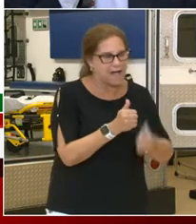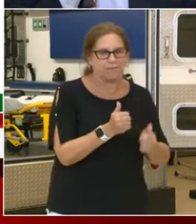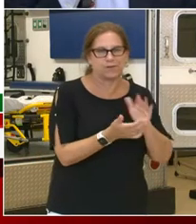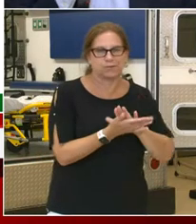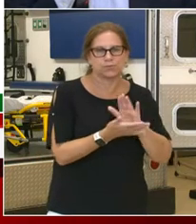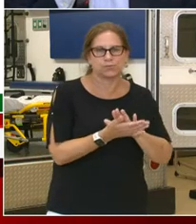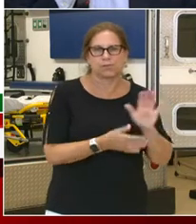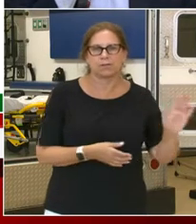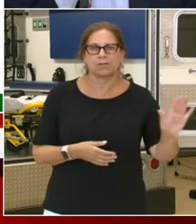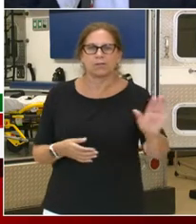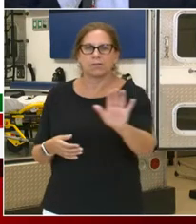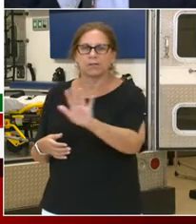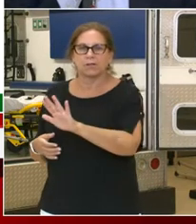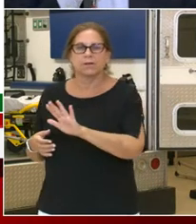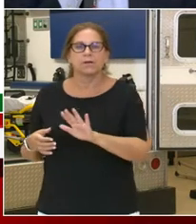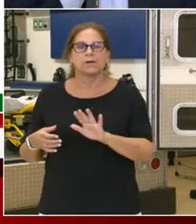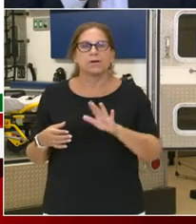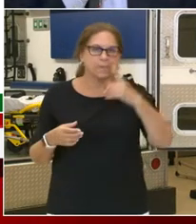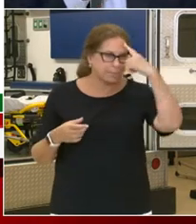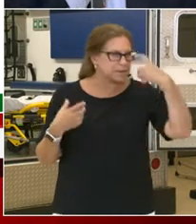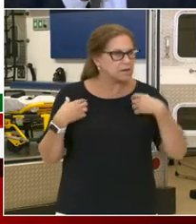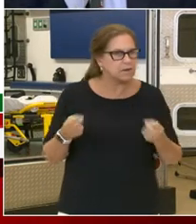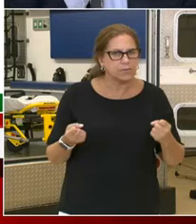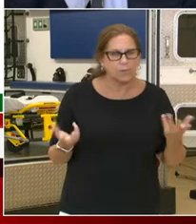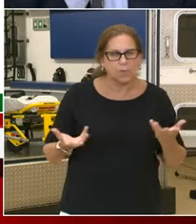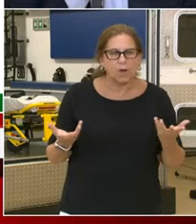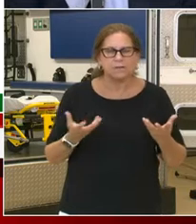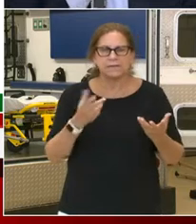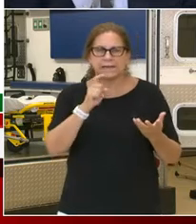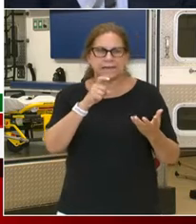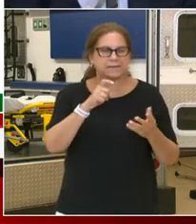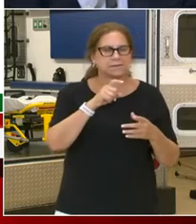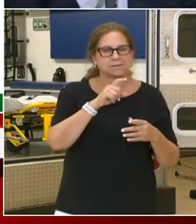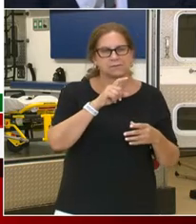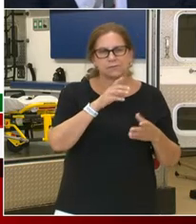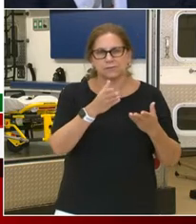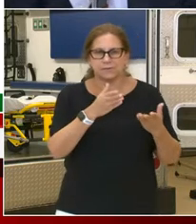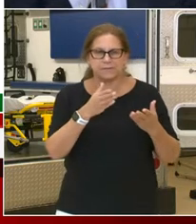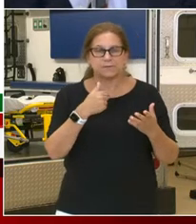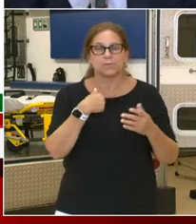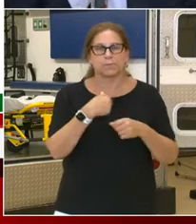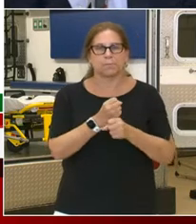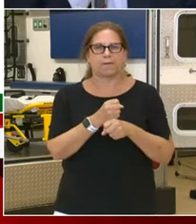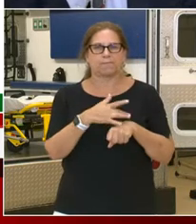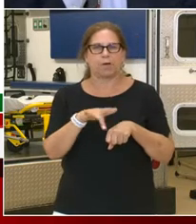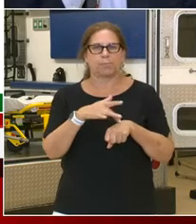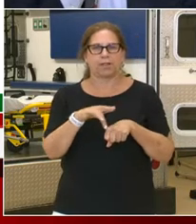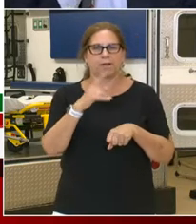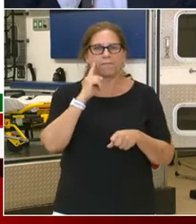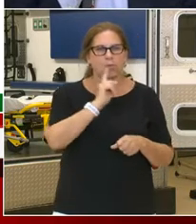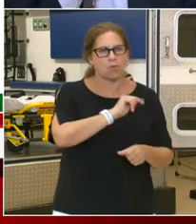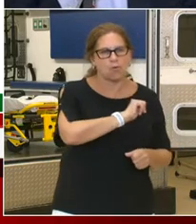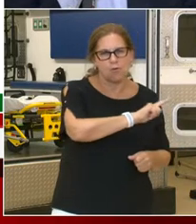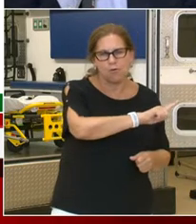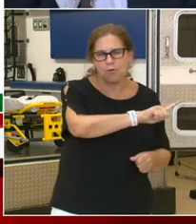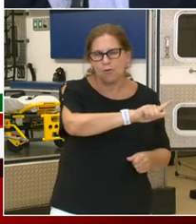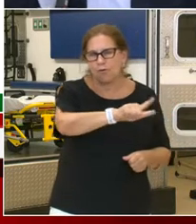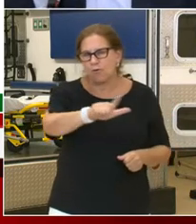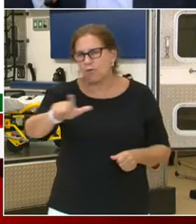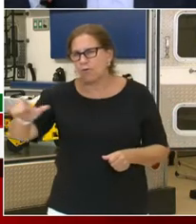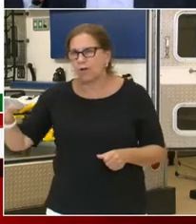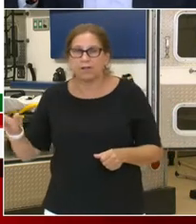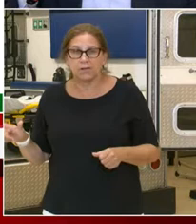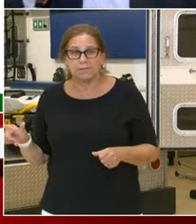the mental health teams know the best practices and can share with each other. We've expanded our mental health supports to the early childhood sector as